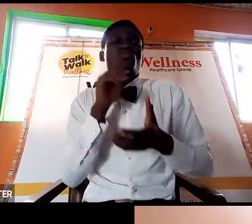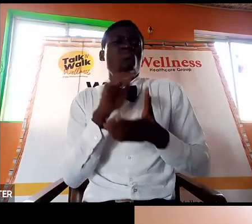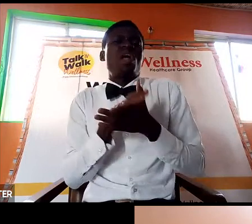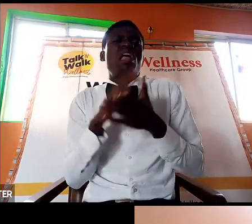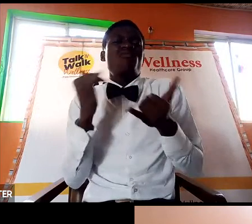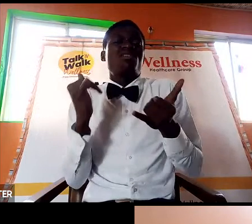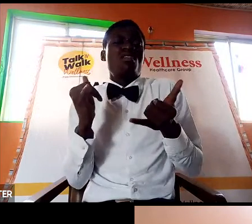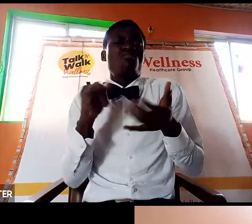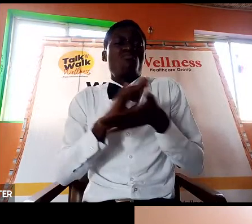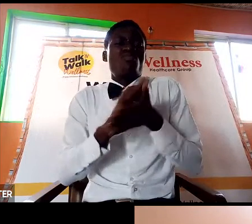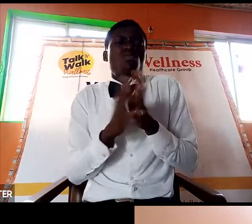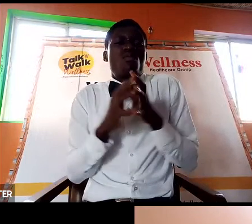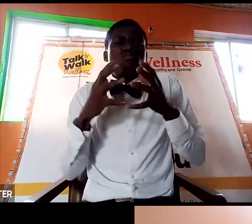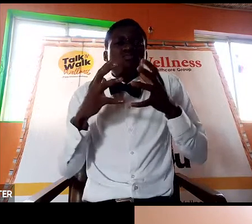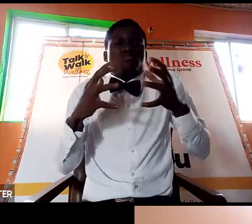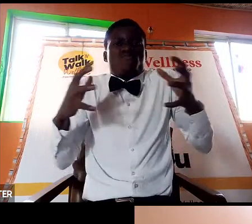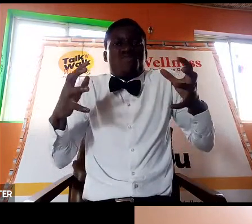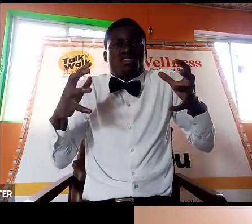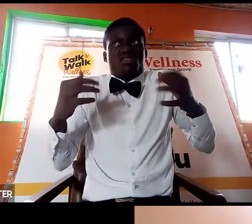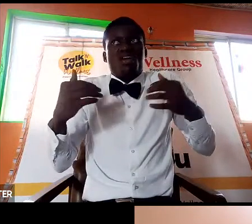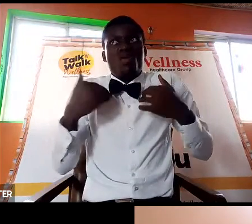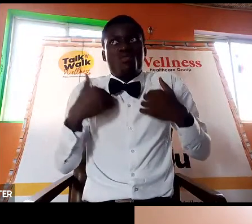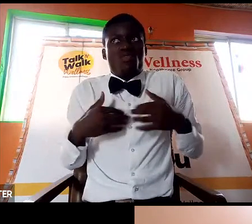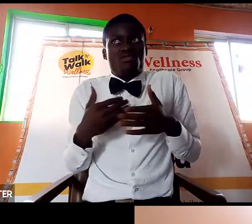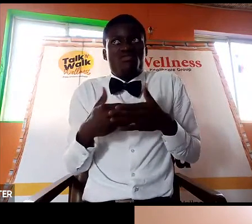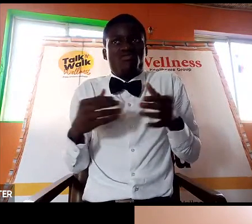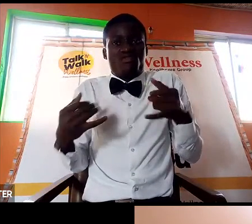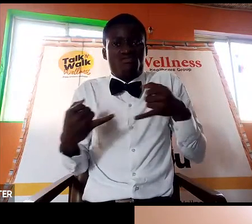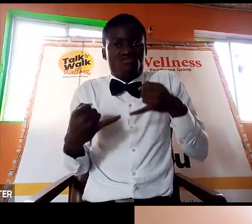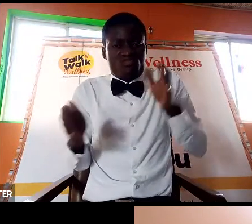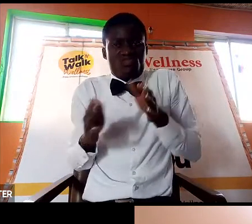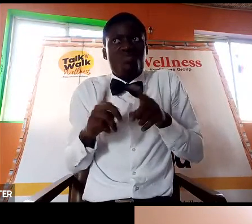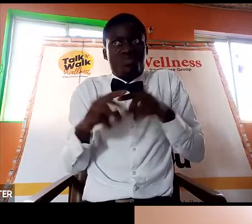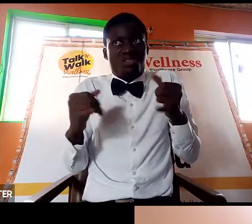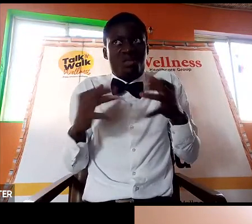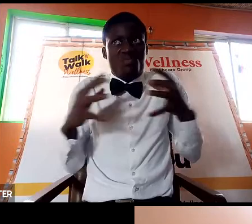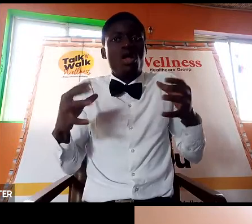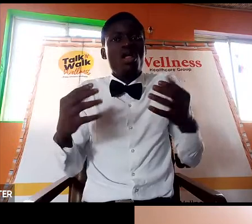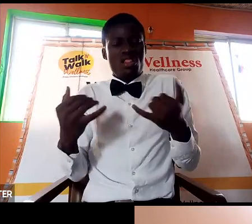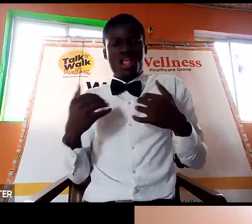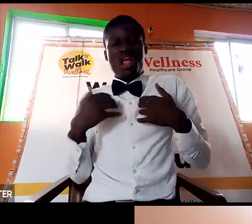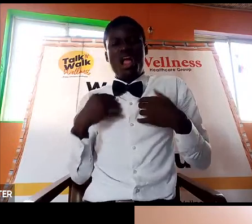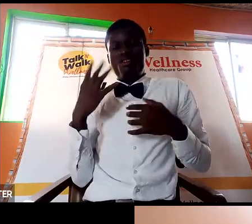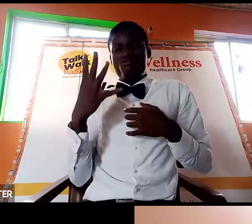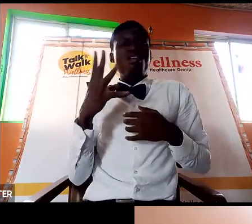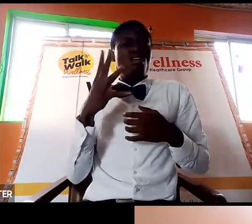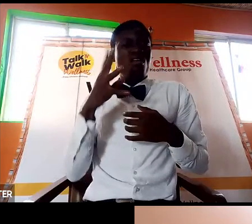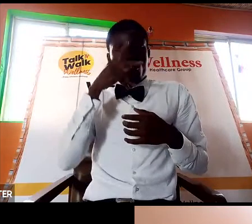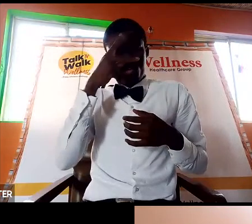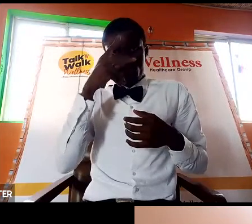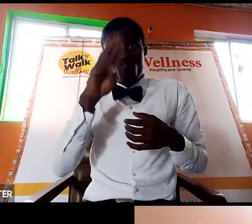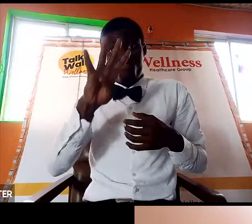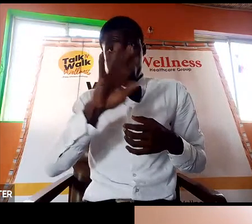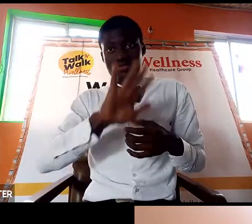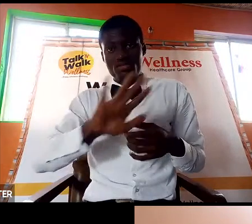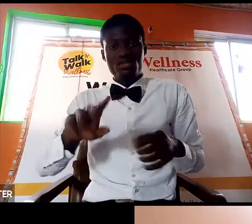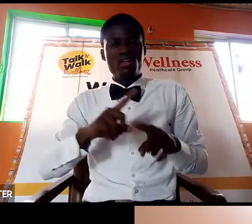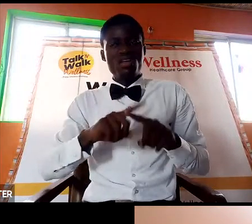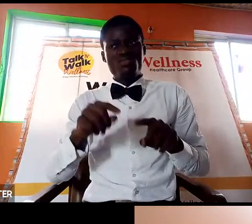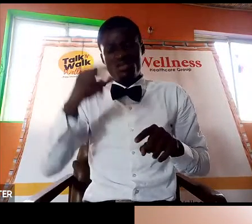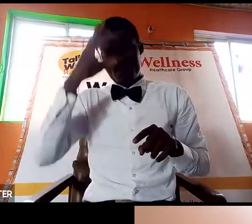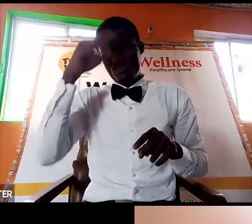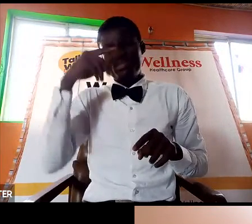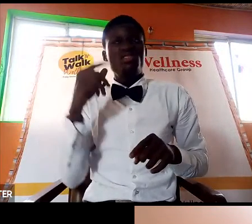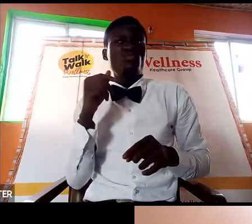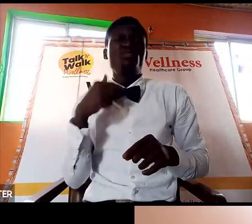after all, we have 4 kids, and we're not enjoying sex while we have the 4 kids. So it's obvious that sometimes you can have all the babies in the world and you did